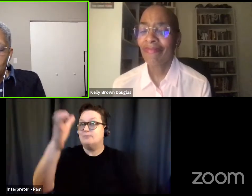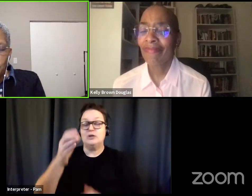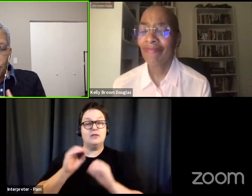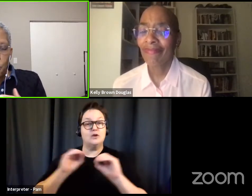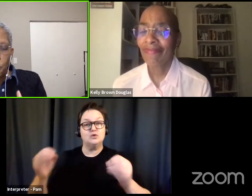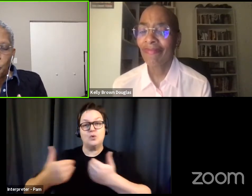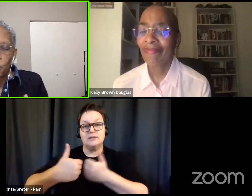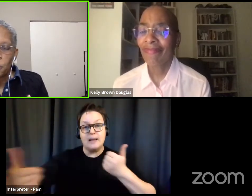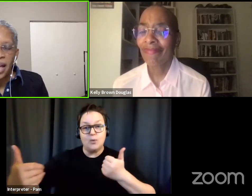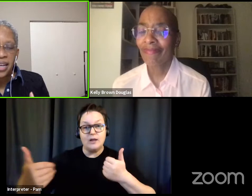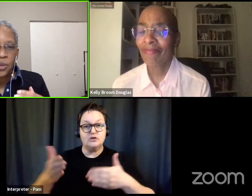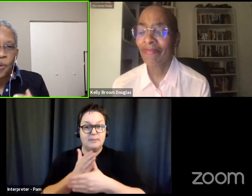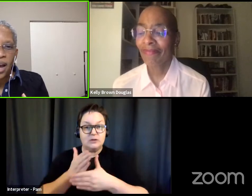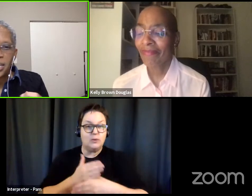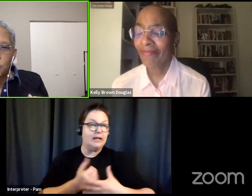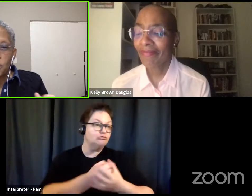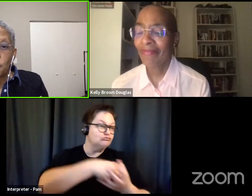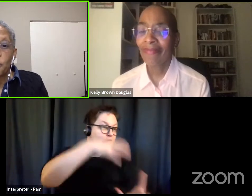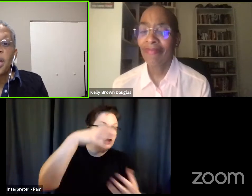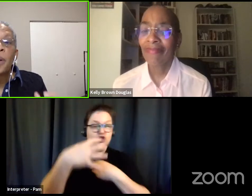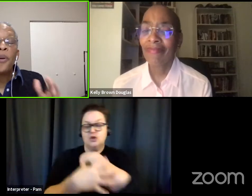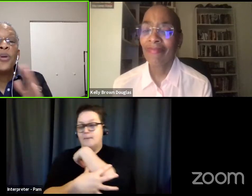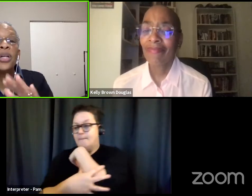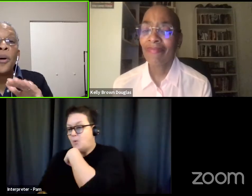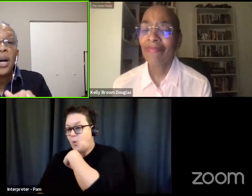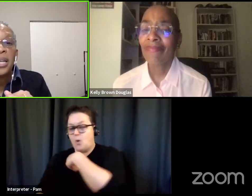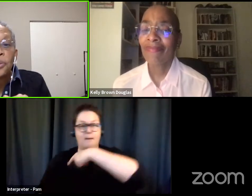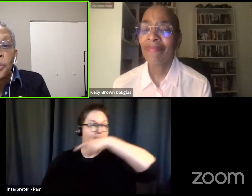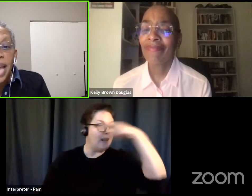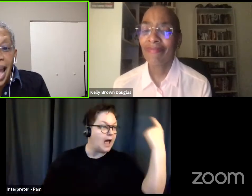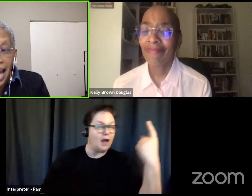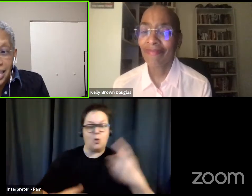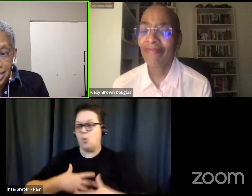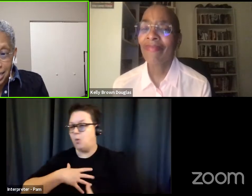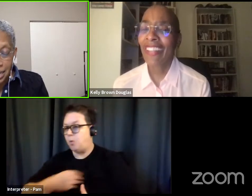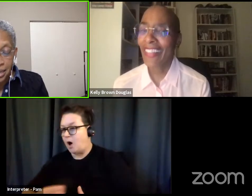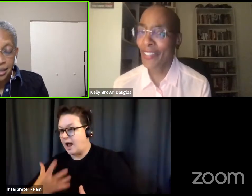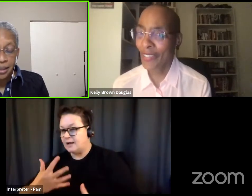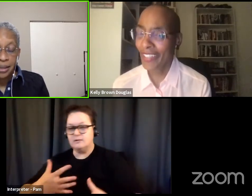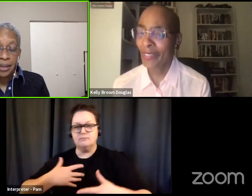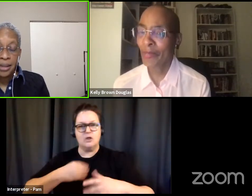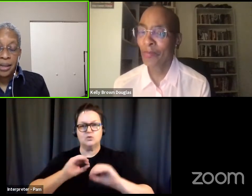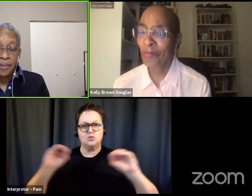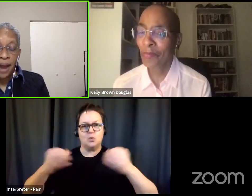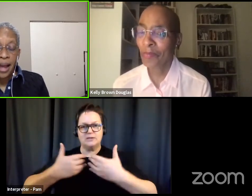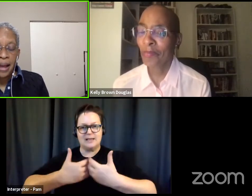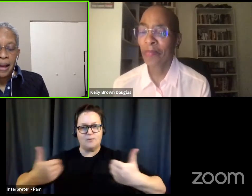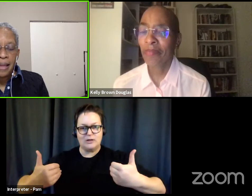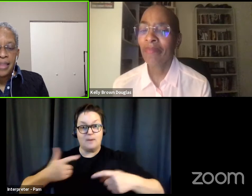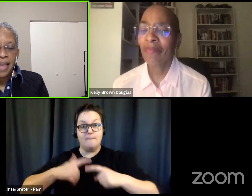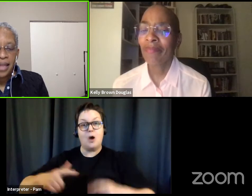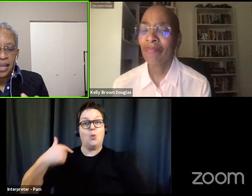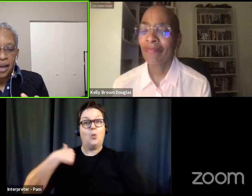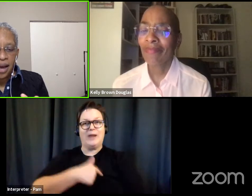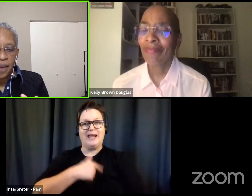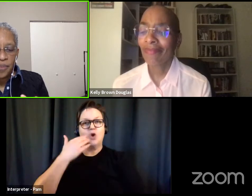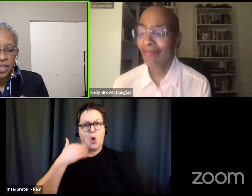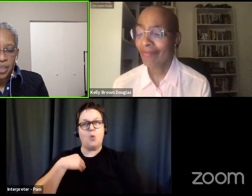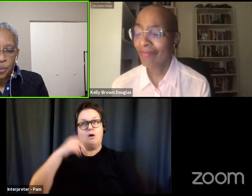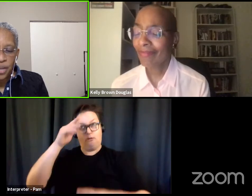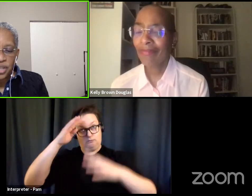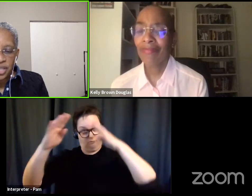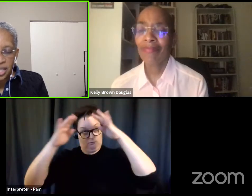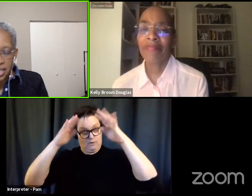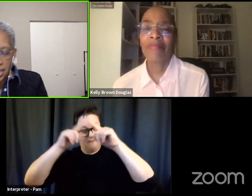between the rich and the poor, the black and the white, and so on and so forth. But we know in reality, right that